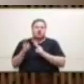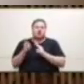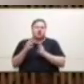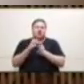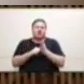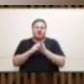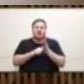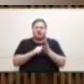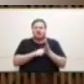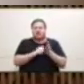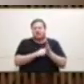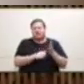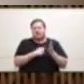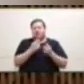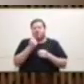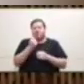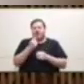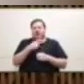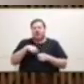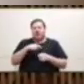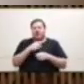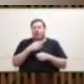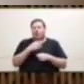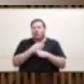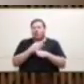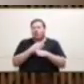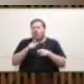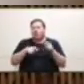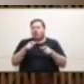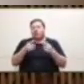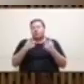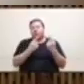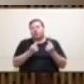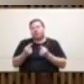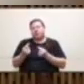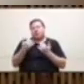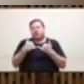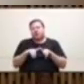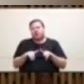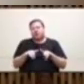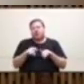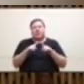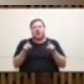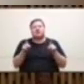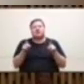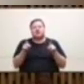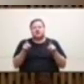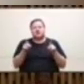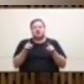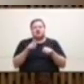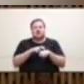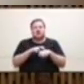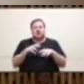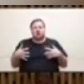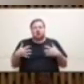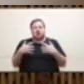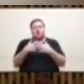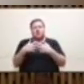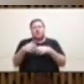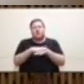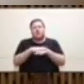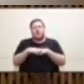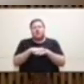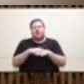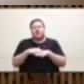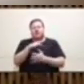money from our employees. We are still going to do that, Chair. It is just that we have to comply with the Basic Condition of